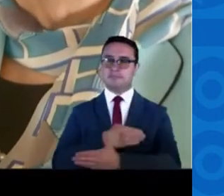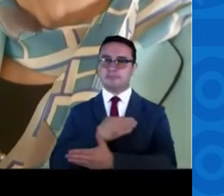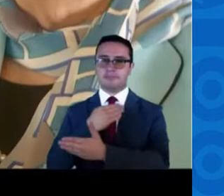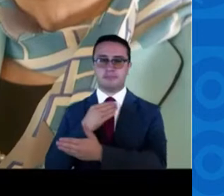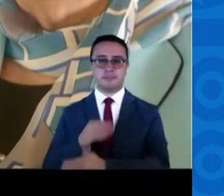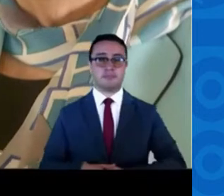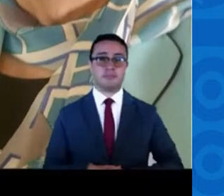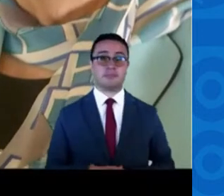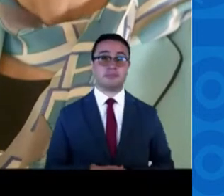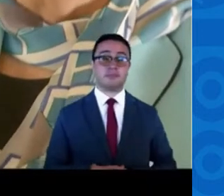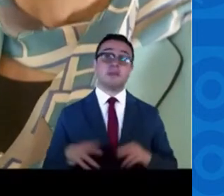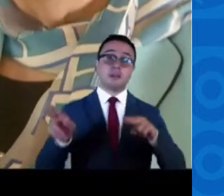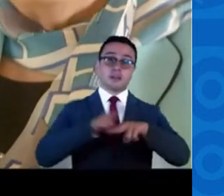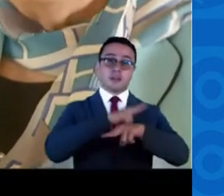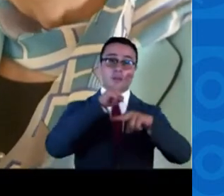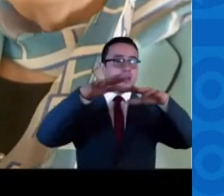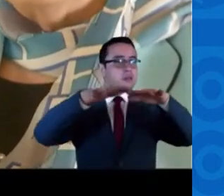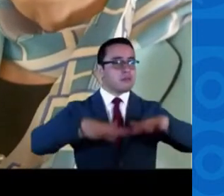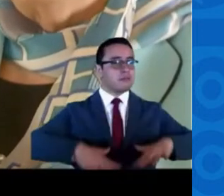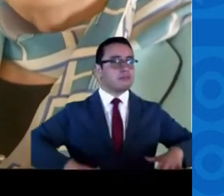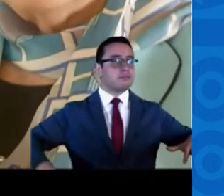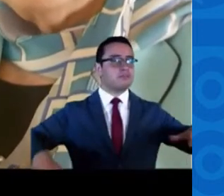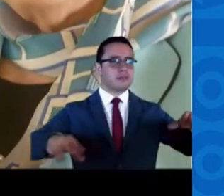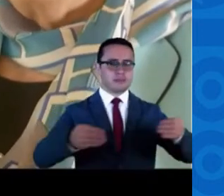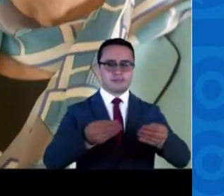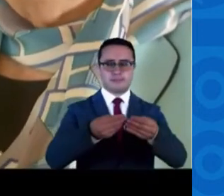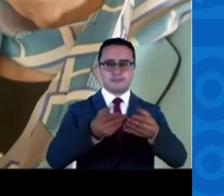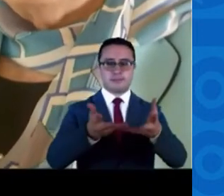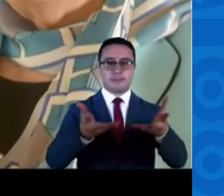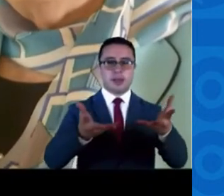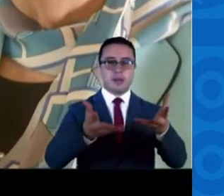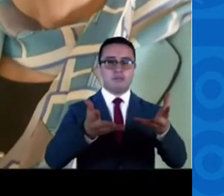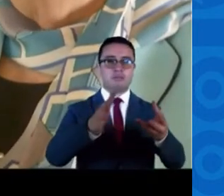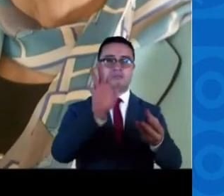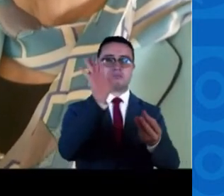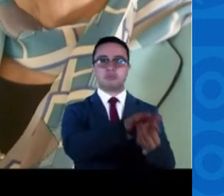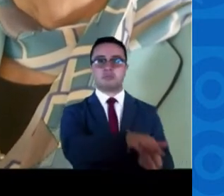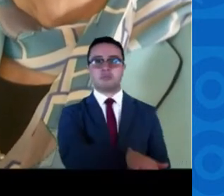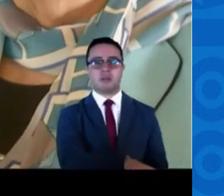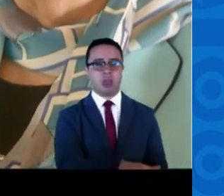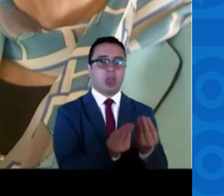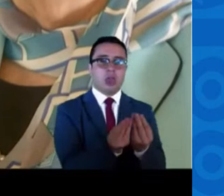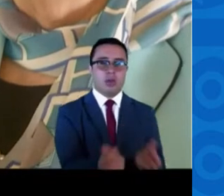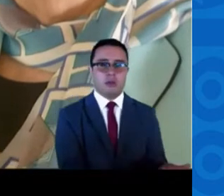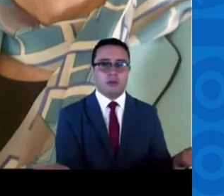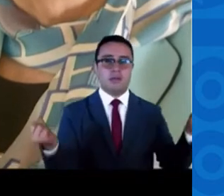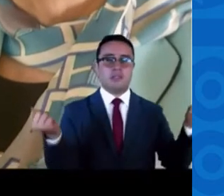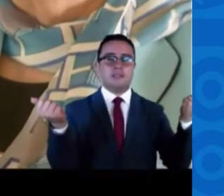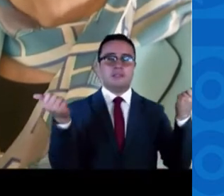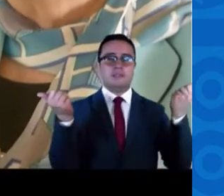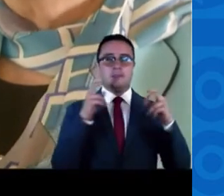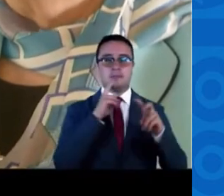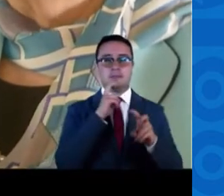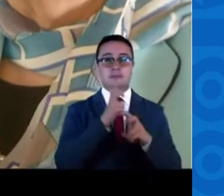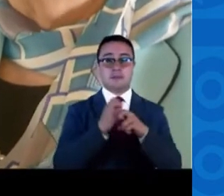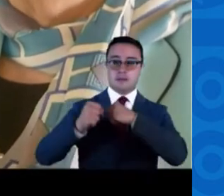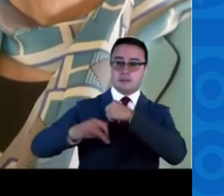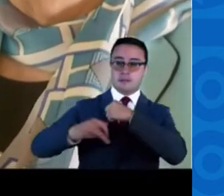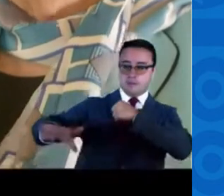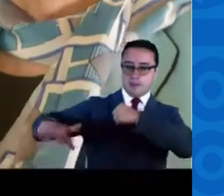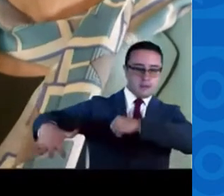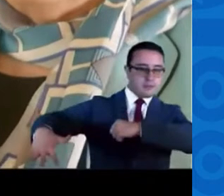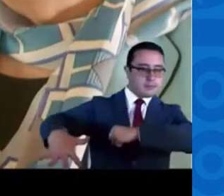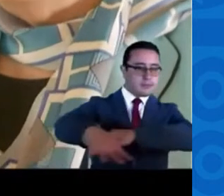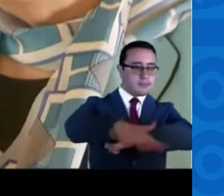exposed to desertification. And diversity has not been well taken